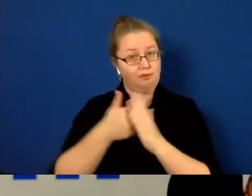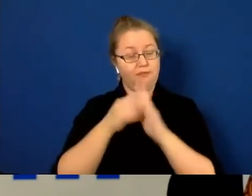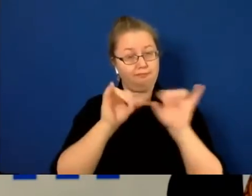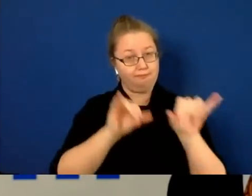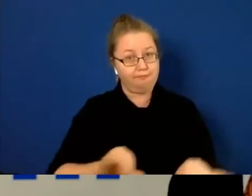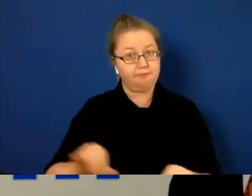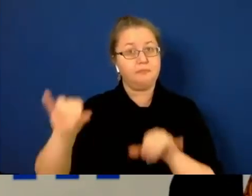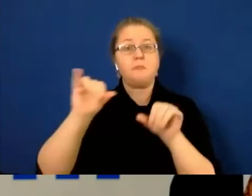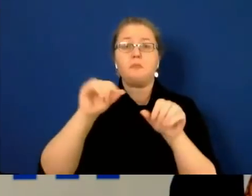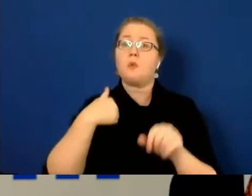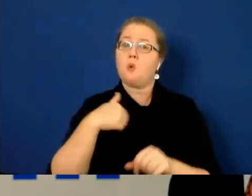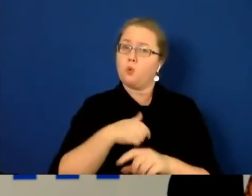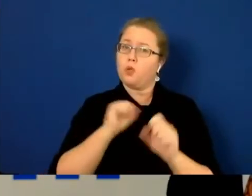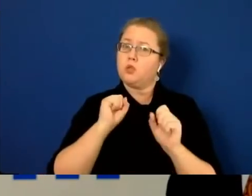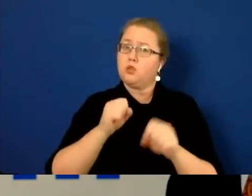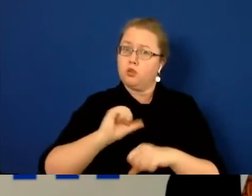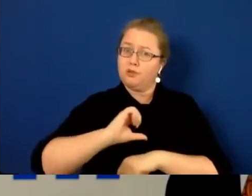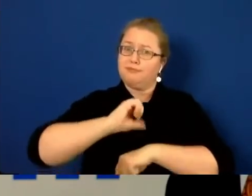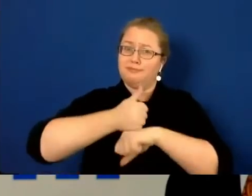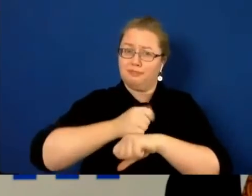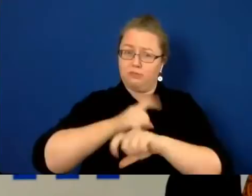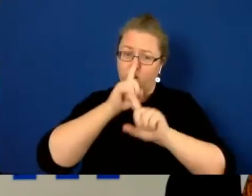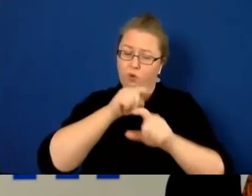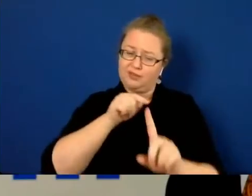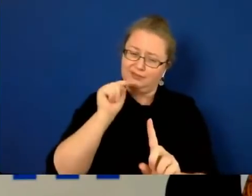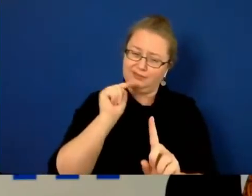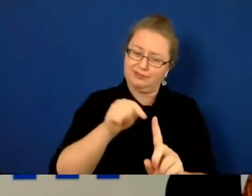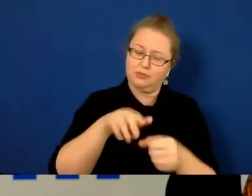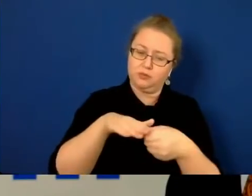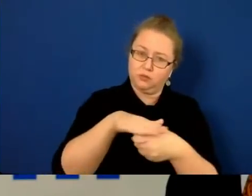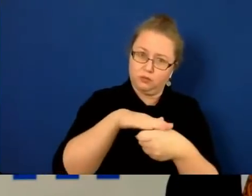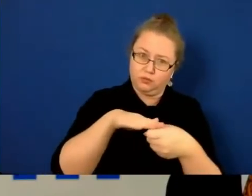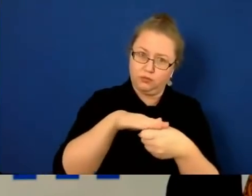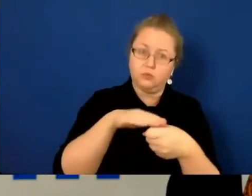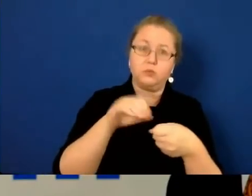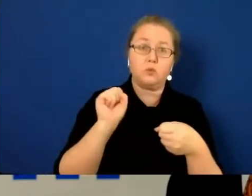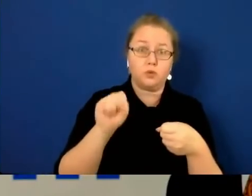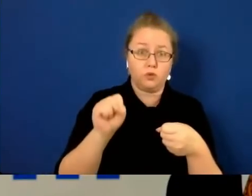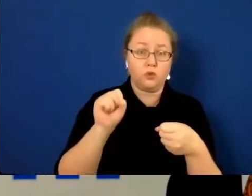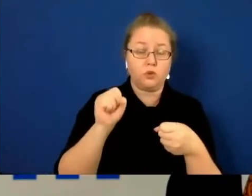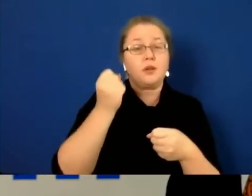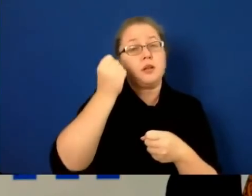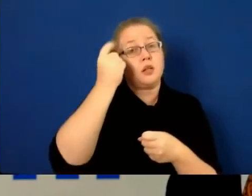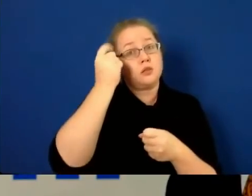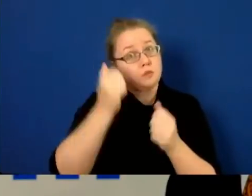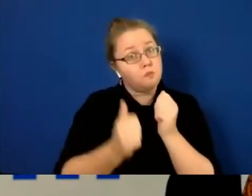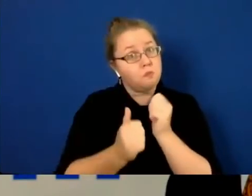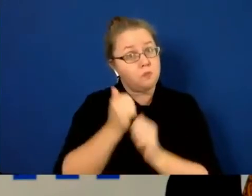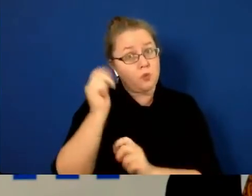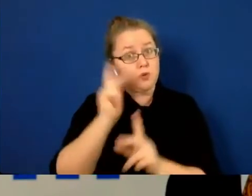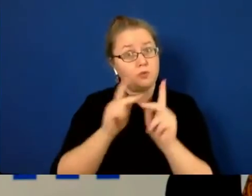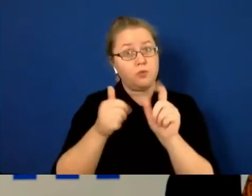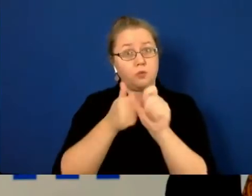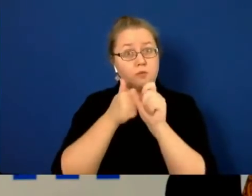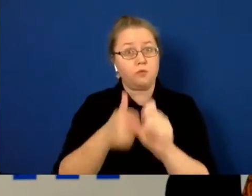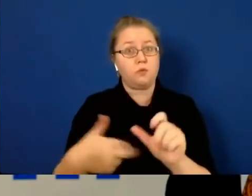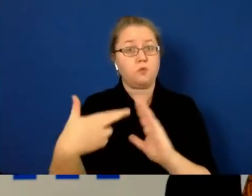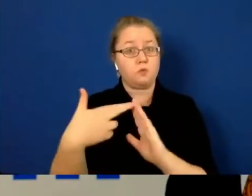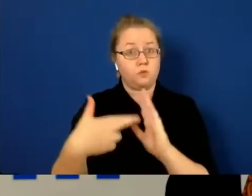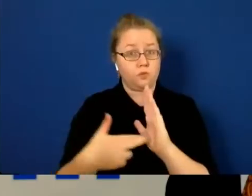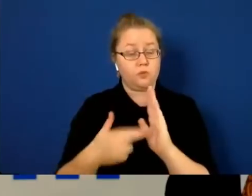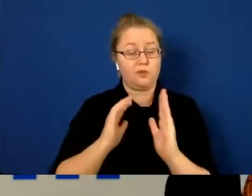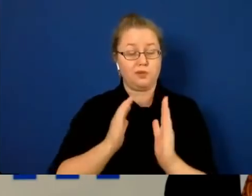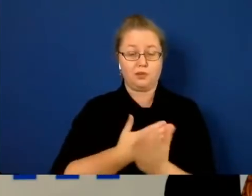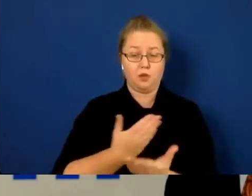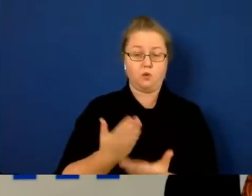in Fraser Health not to have their stay six over, or is it just a recommendation? And if it's not an order, why not make it an order? Lots of